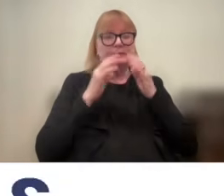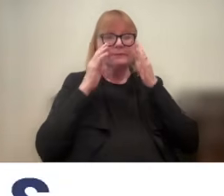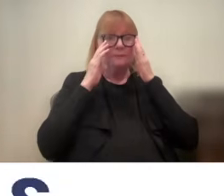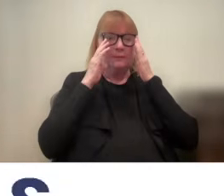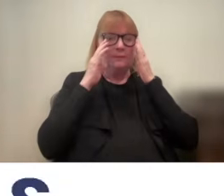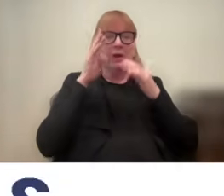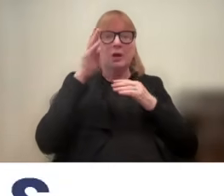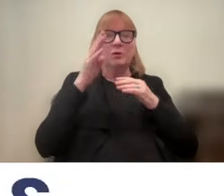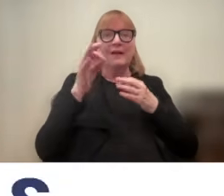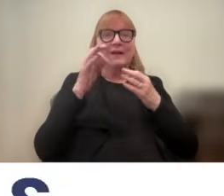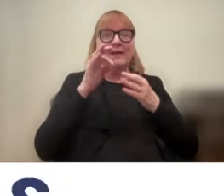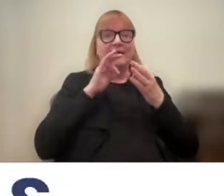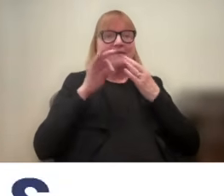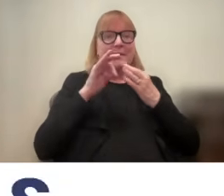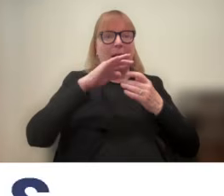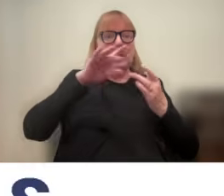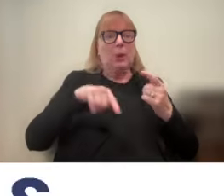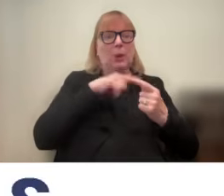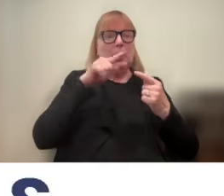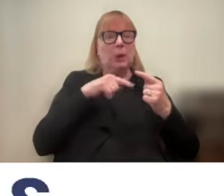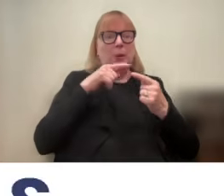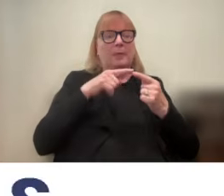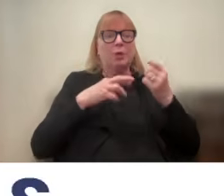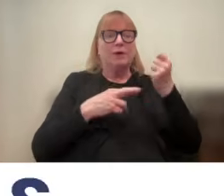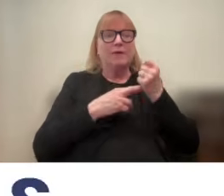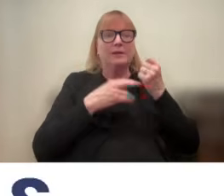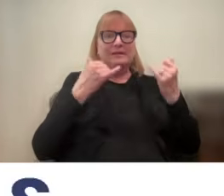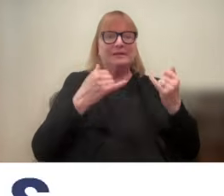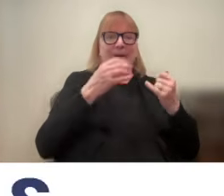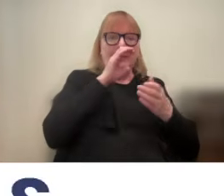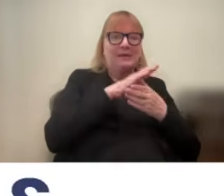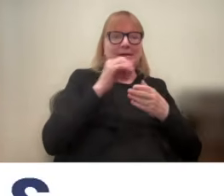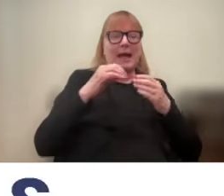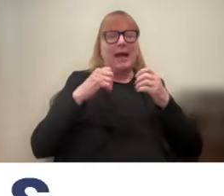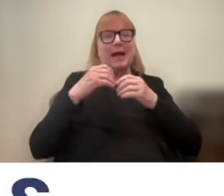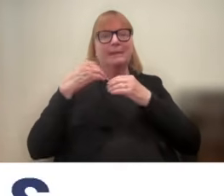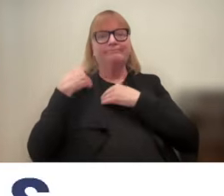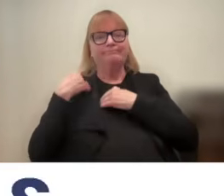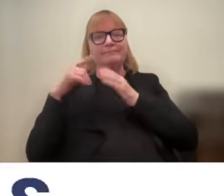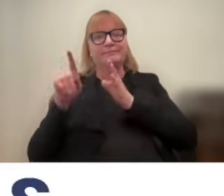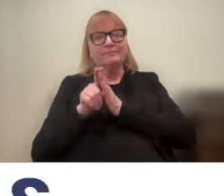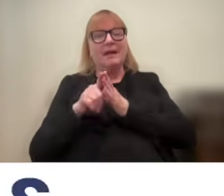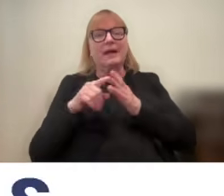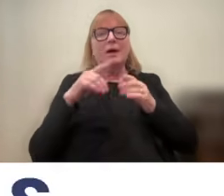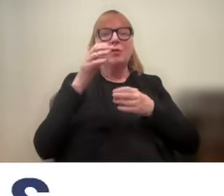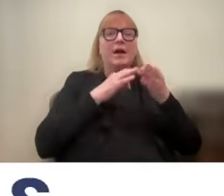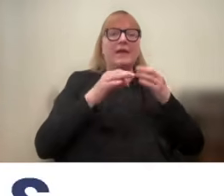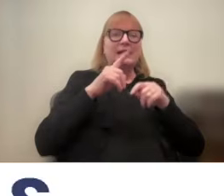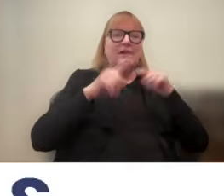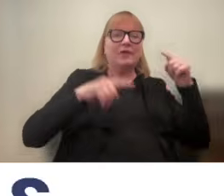So it creates a feedback loop, reinforcing existing beliefs and biases rather than challenging or diversifying